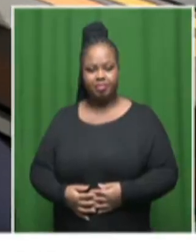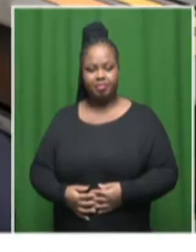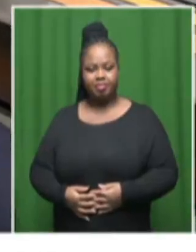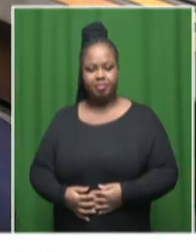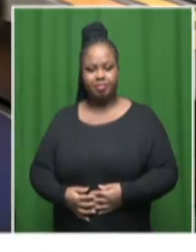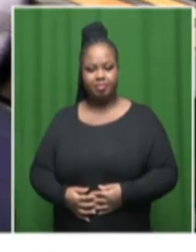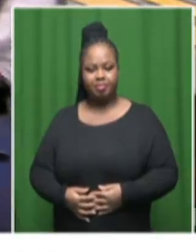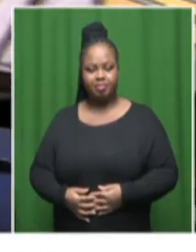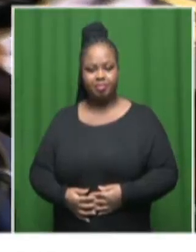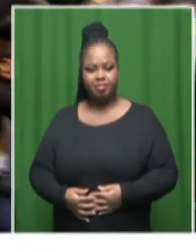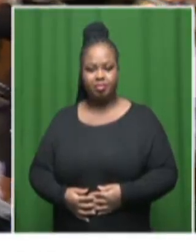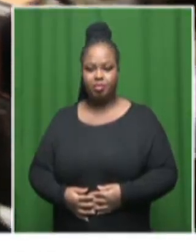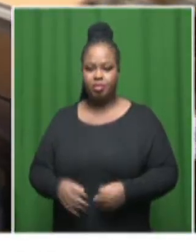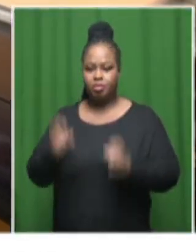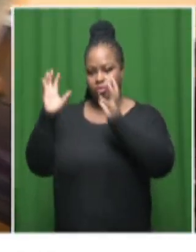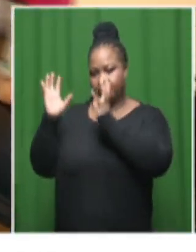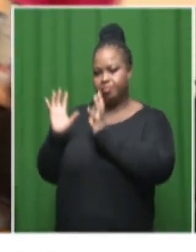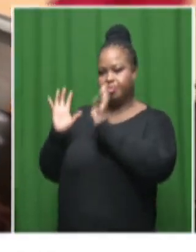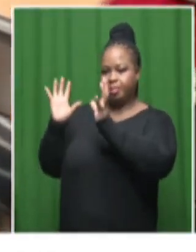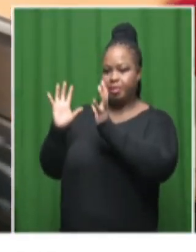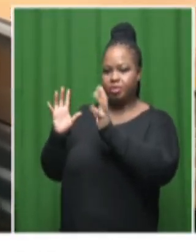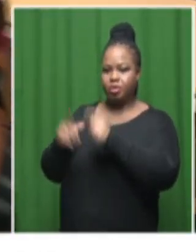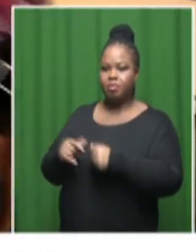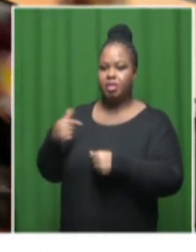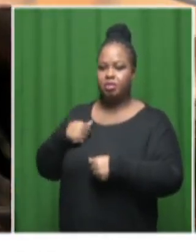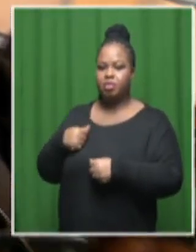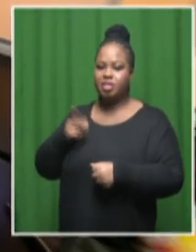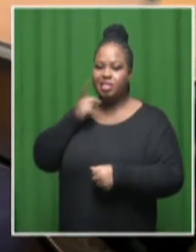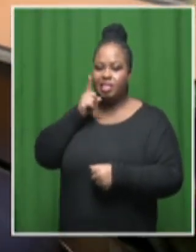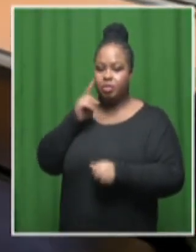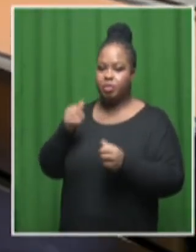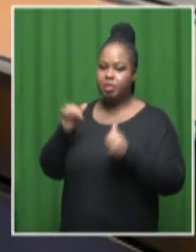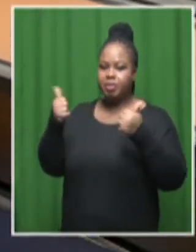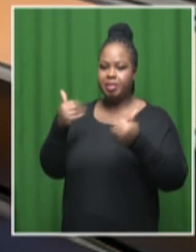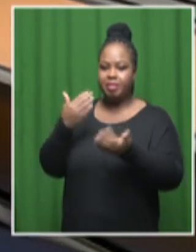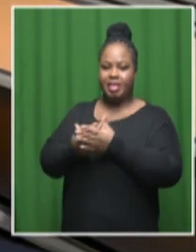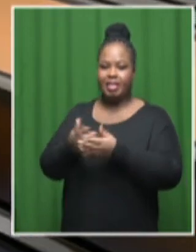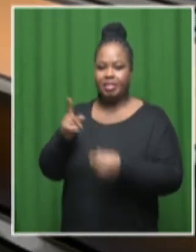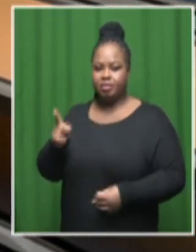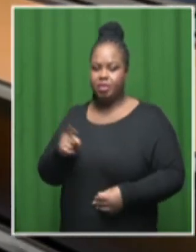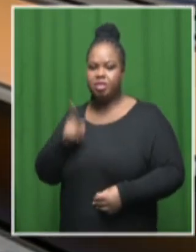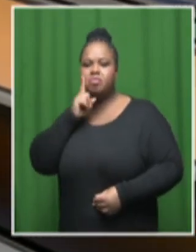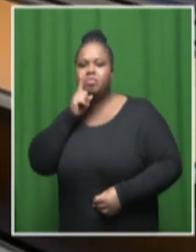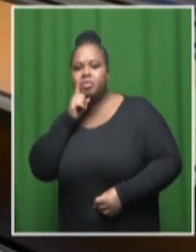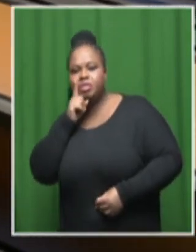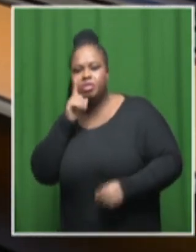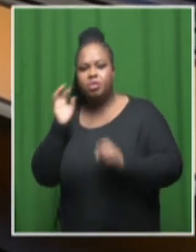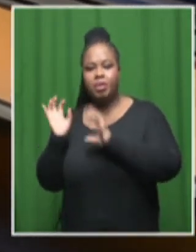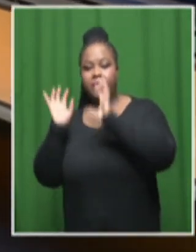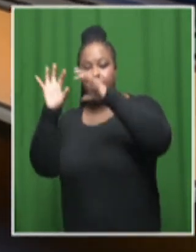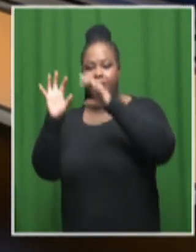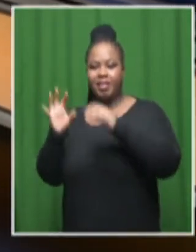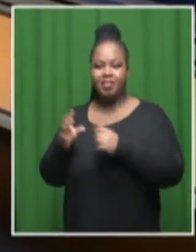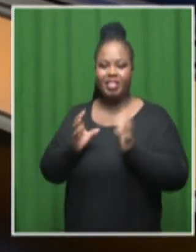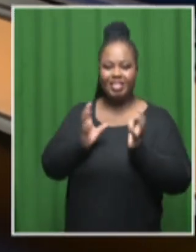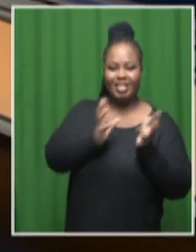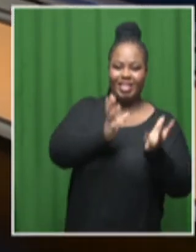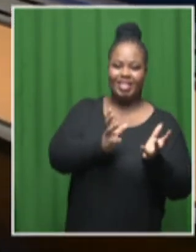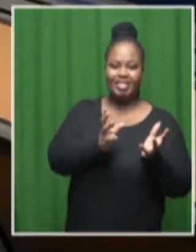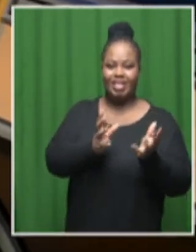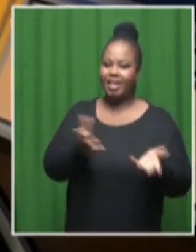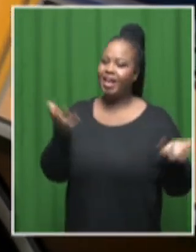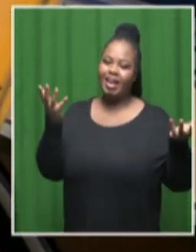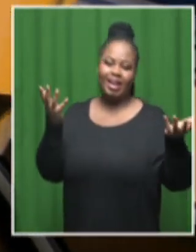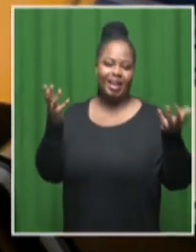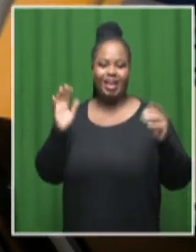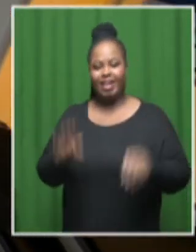All right, listen, you got to hand the ball over. My catching techniques are pretty good. Let's see. How's your throwing Let's technique? see. Let's Please see. catch it, Oh, Leanne. you have